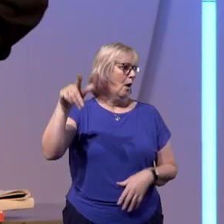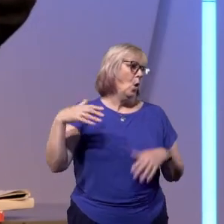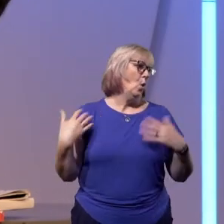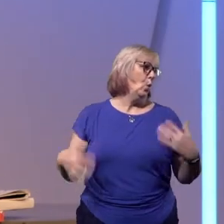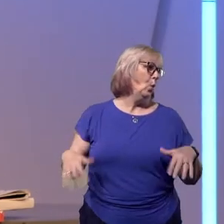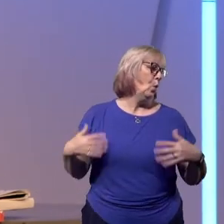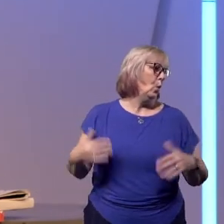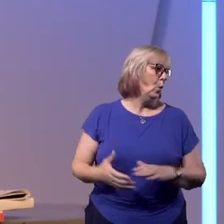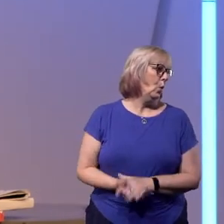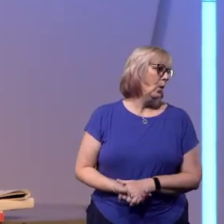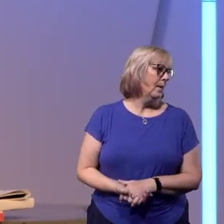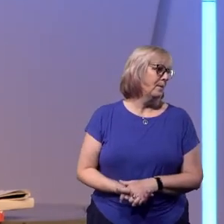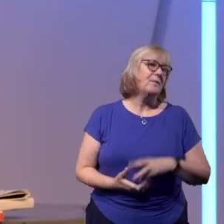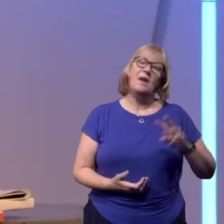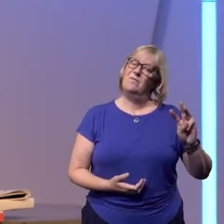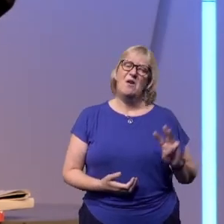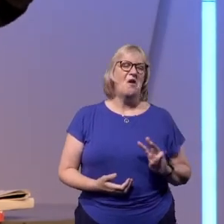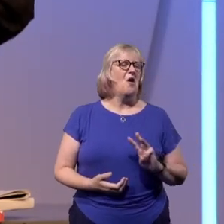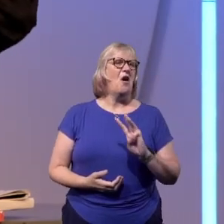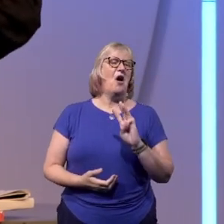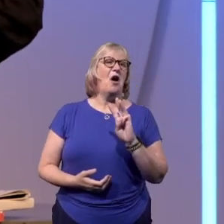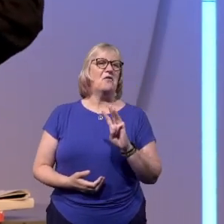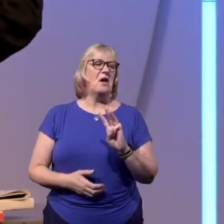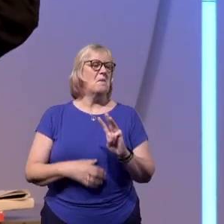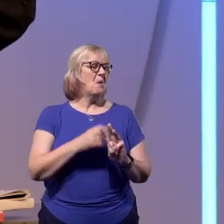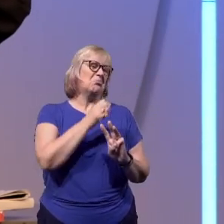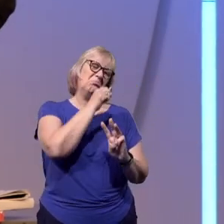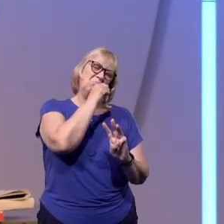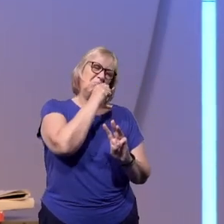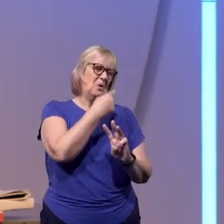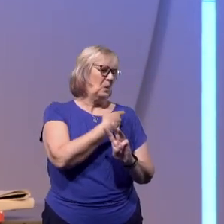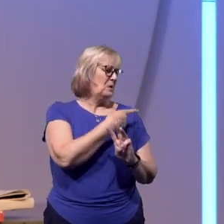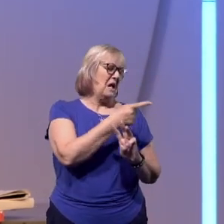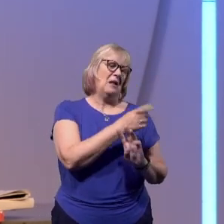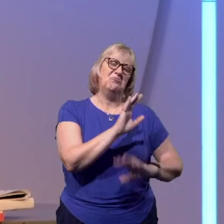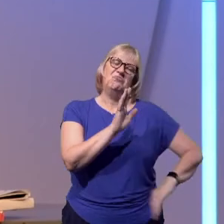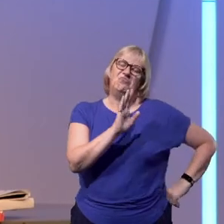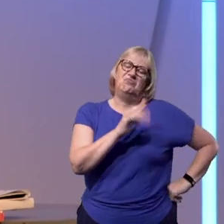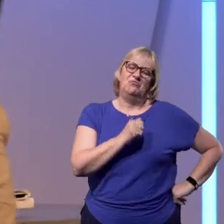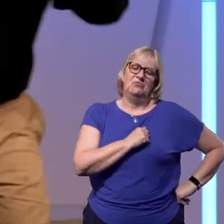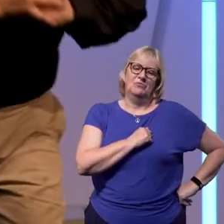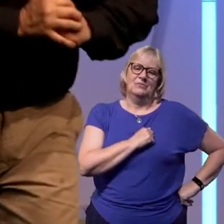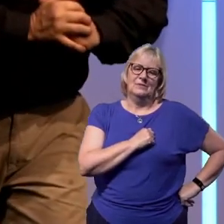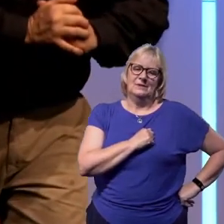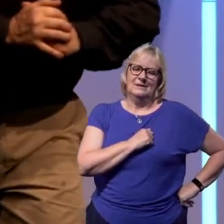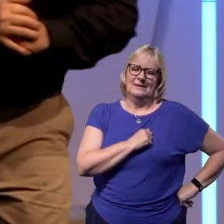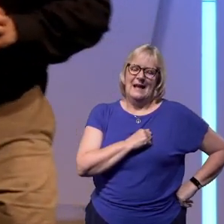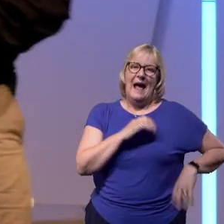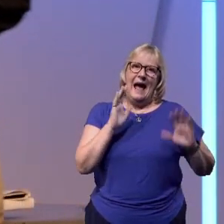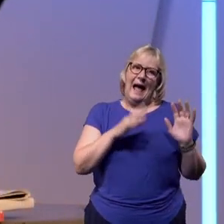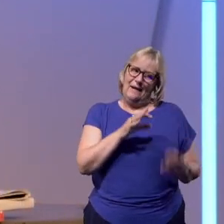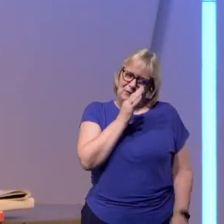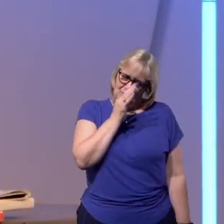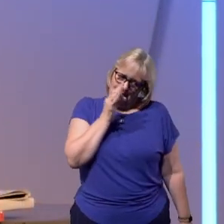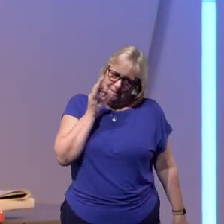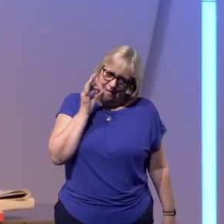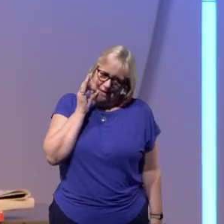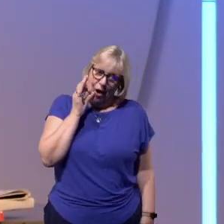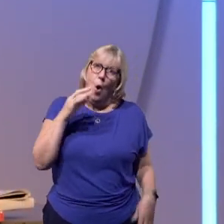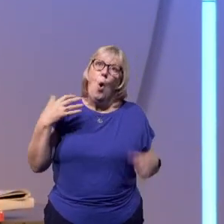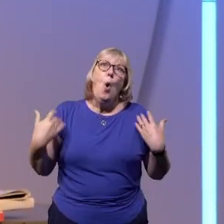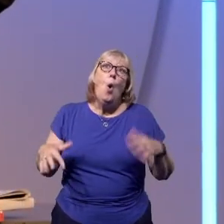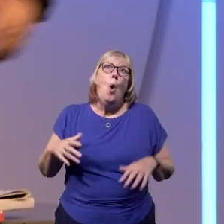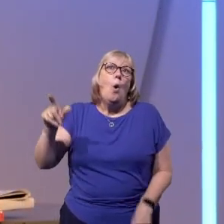amazing. He just took the three of us up. We're not meant to say anything. Oh, no. No, no, no. We've got to be quiet about that. But it was